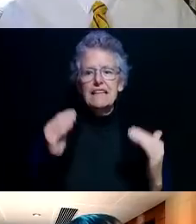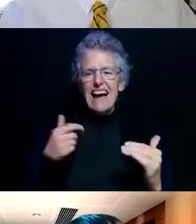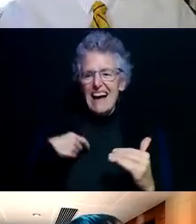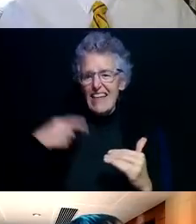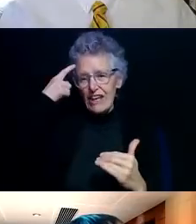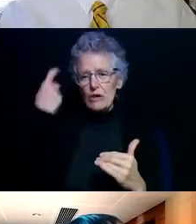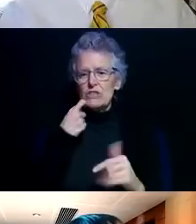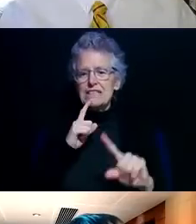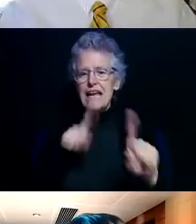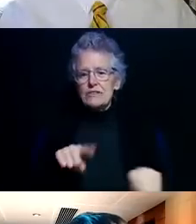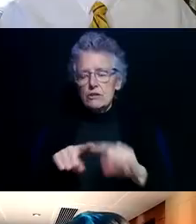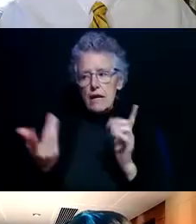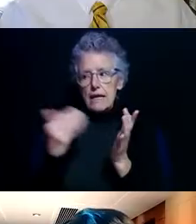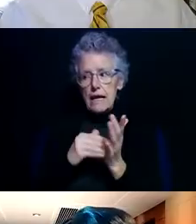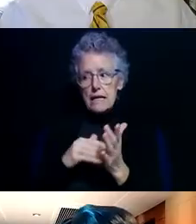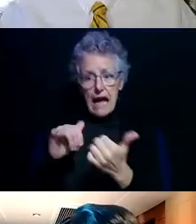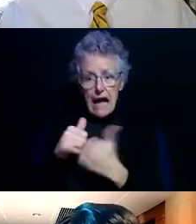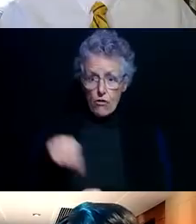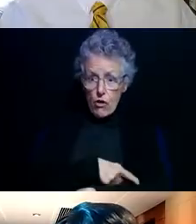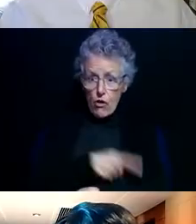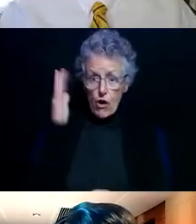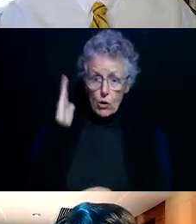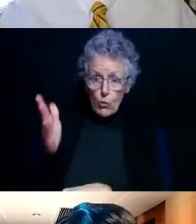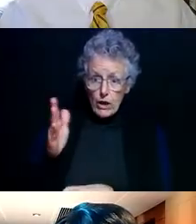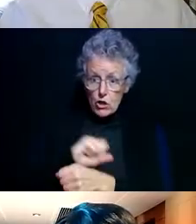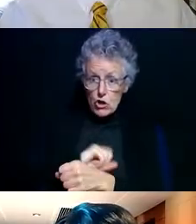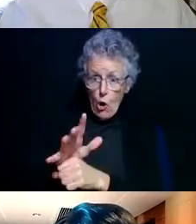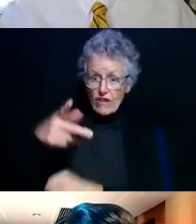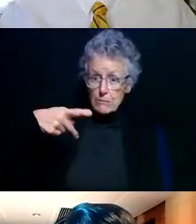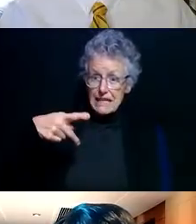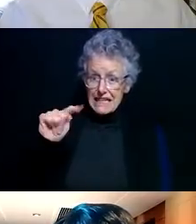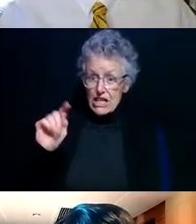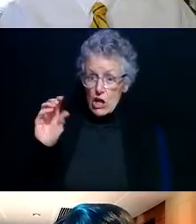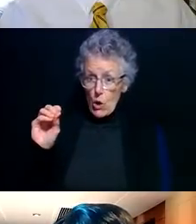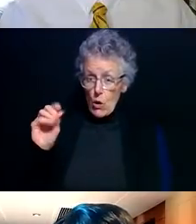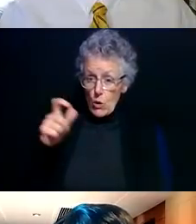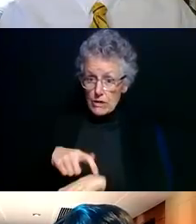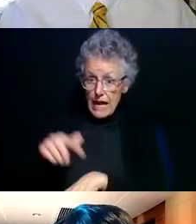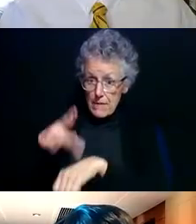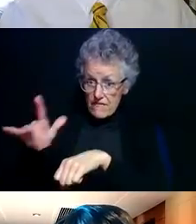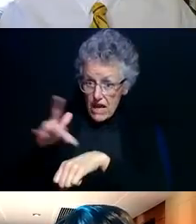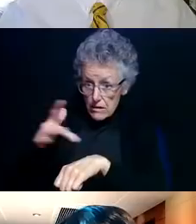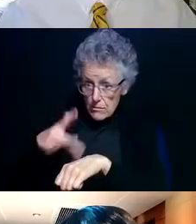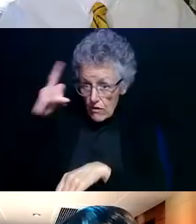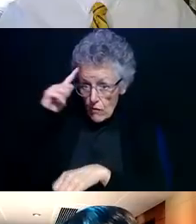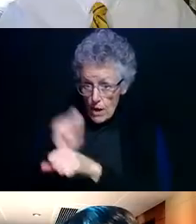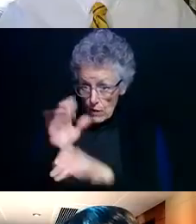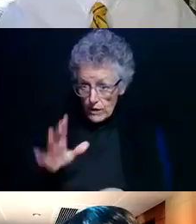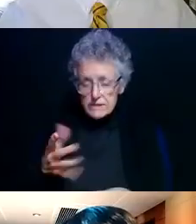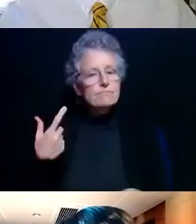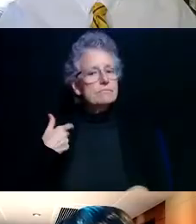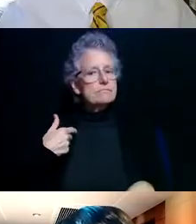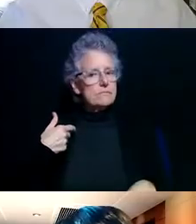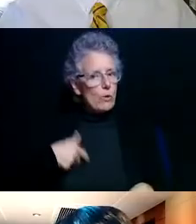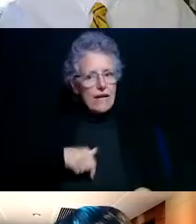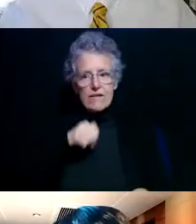answered this, but again, how long will the COVID PTO time be available to employees? Well, we have not put an end date